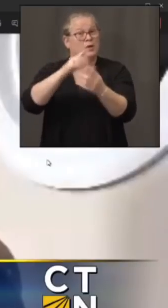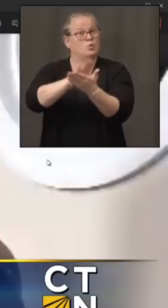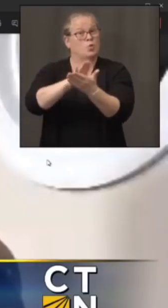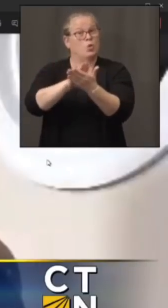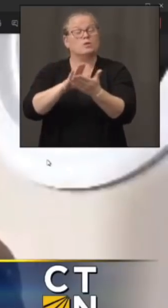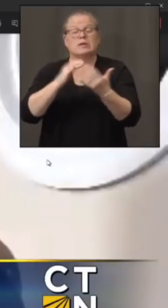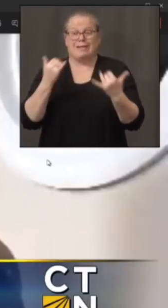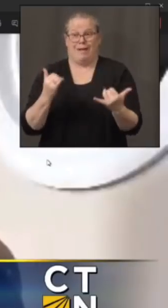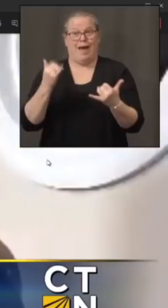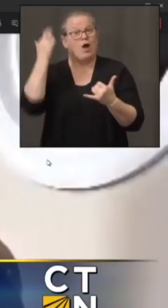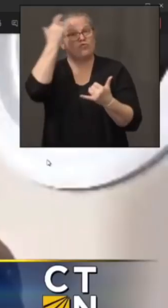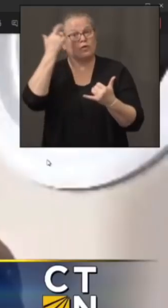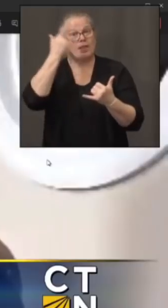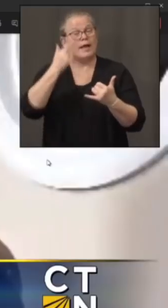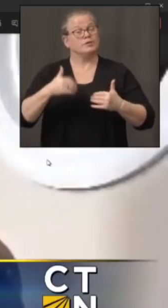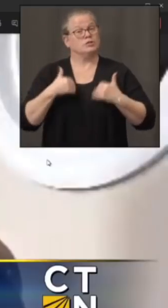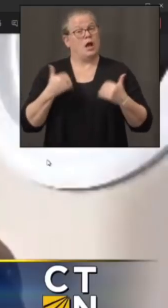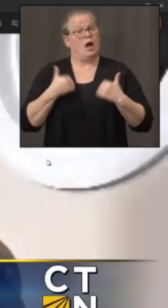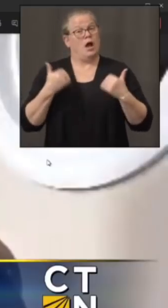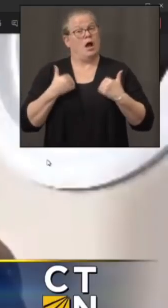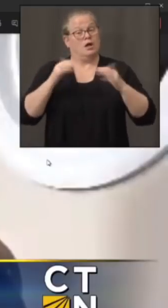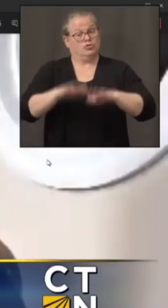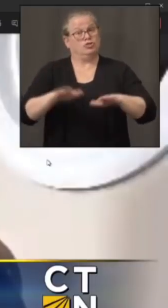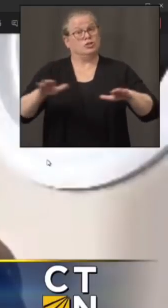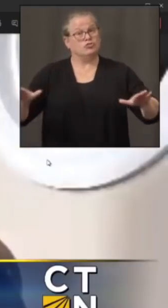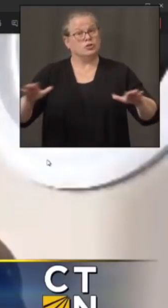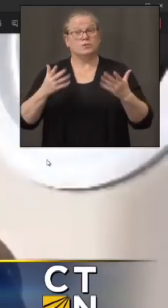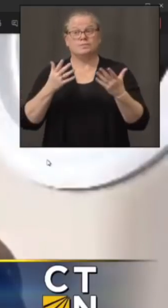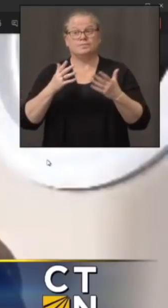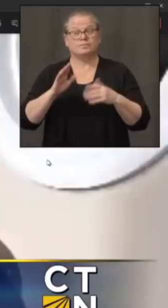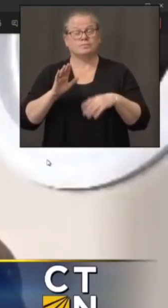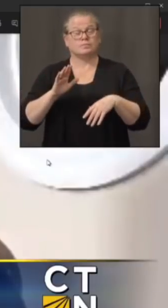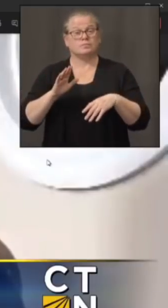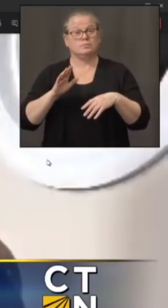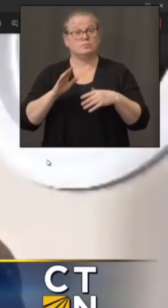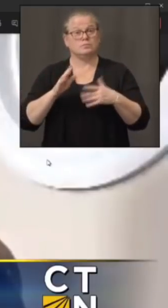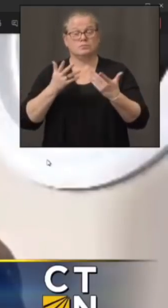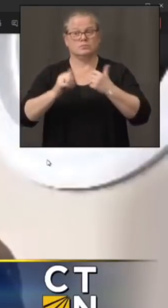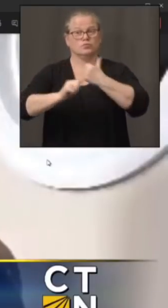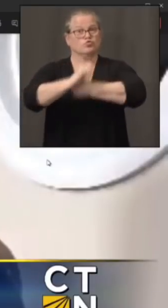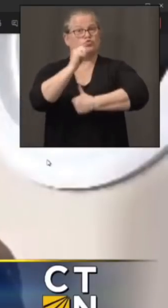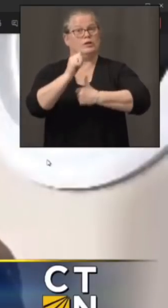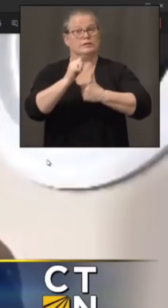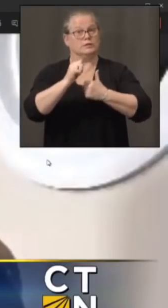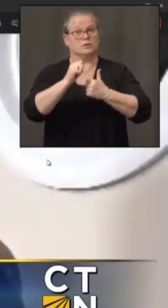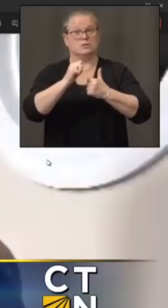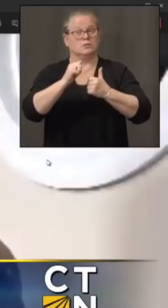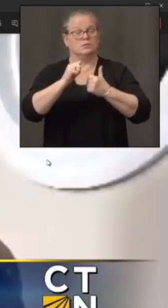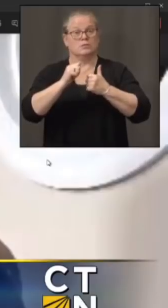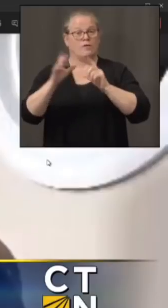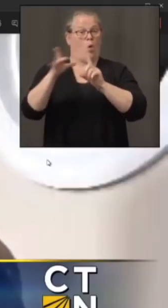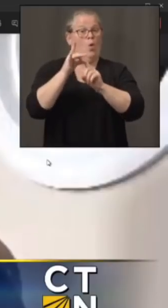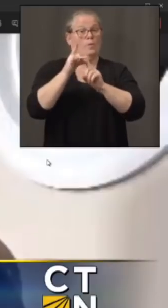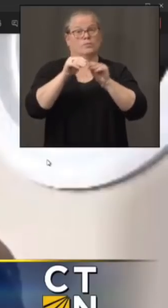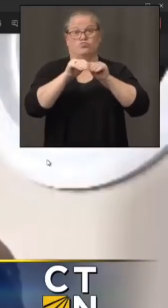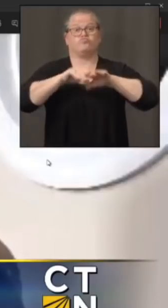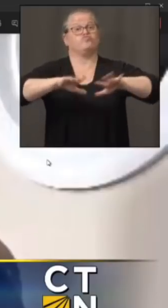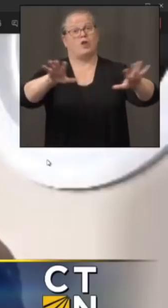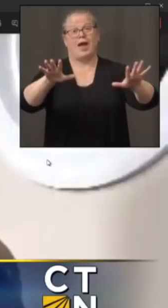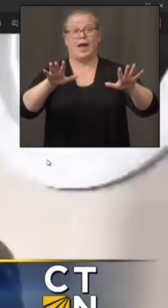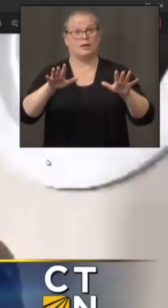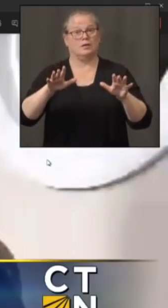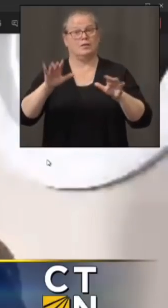aren't the same risk of being sources of community spread. We adopted at the outset